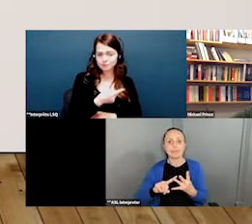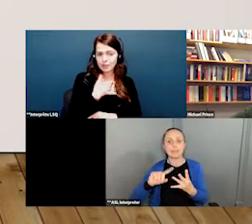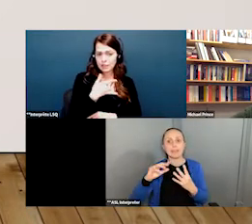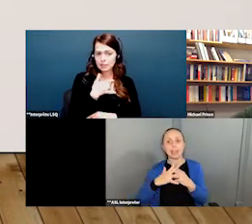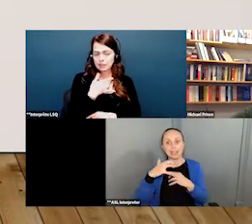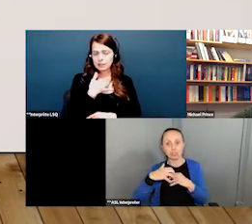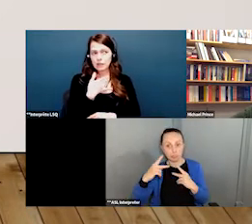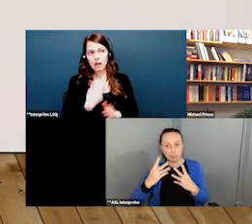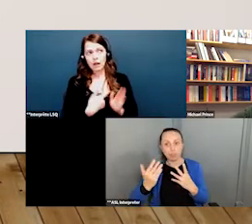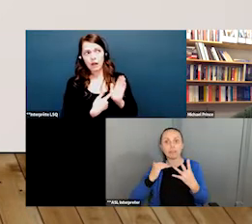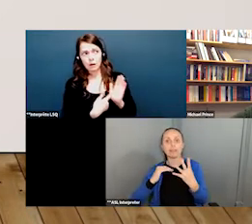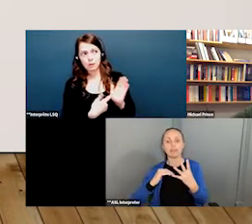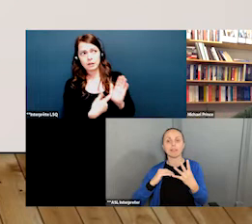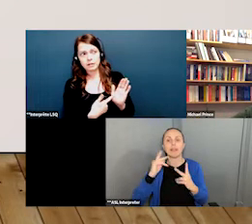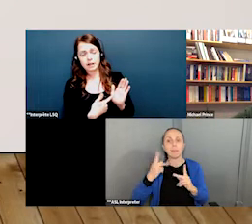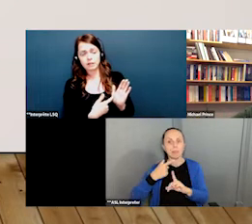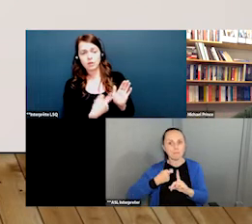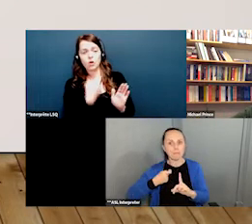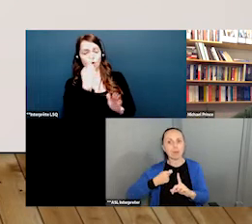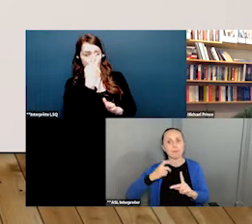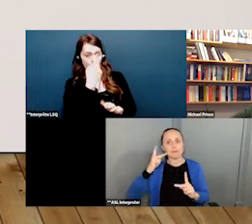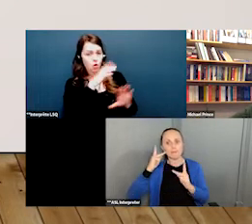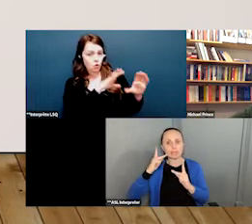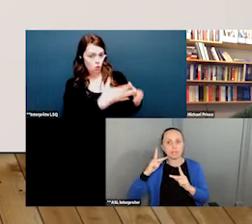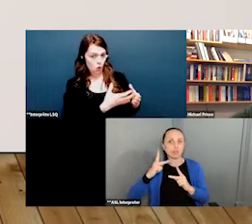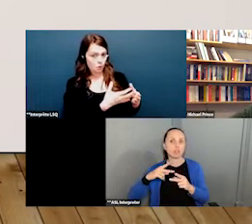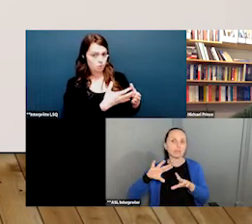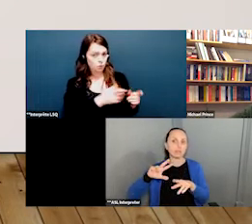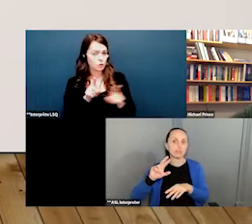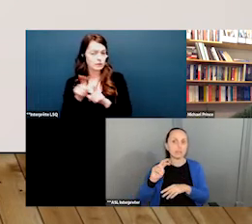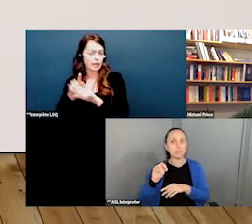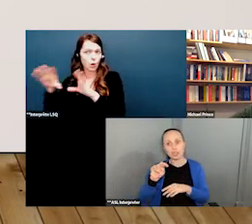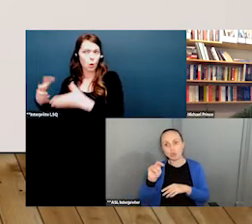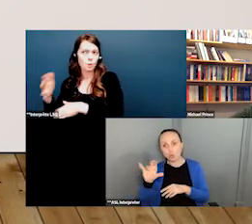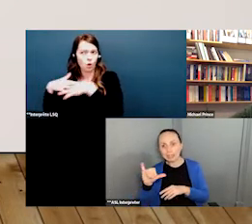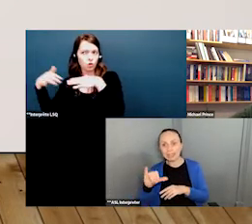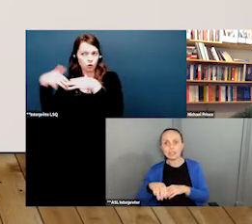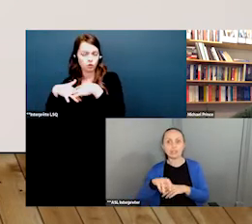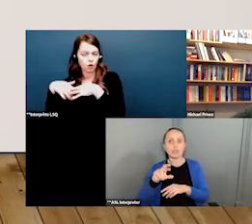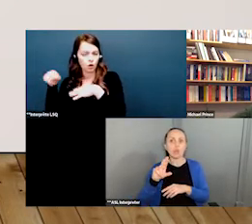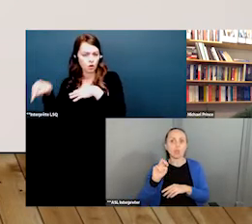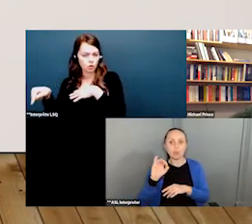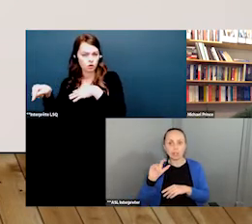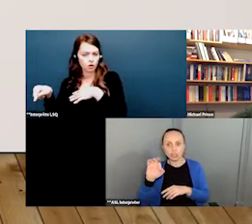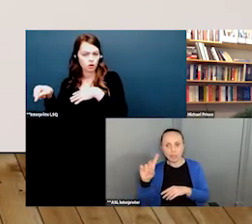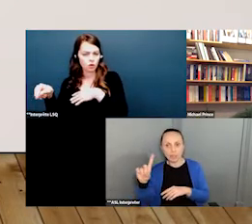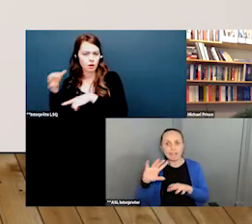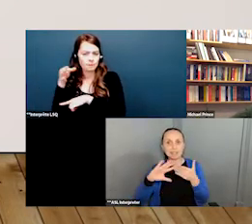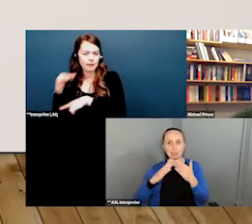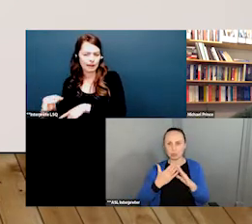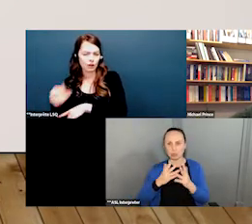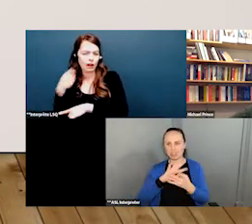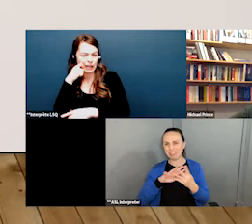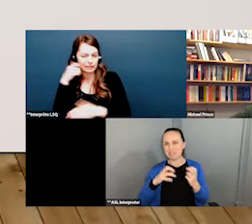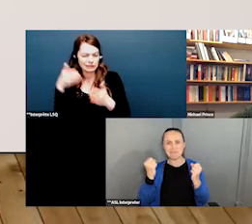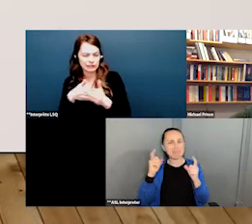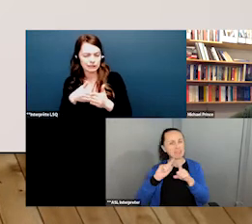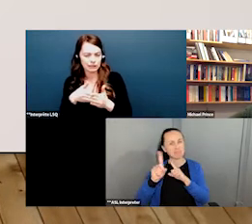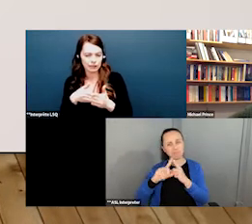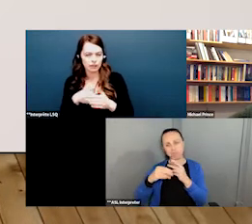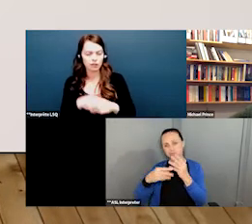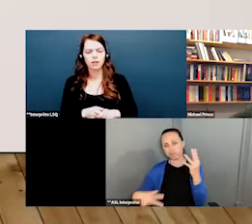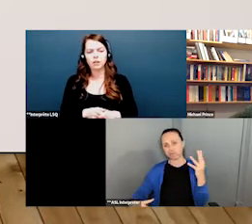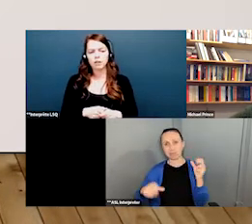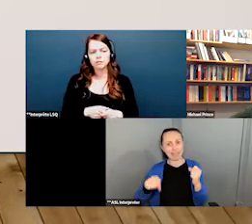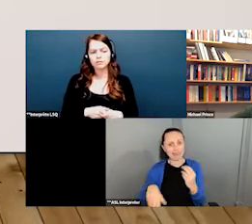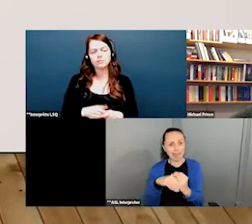Indigenous peoples, and people from visible minorities or racialized communities. And so again, there's many other issues I could have added there, but just